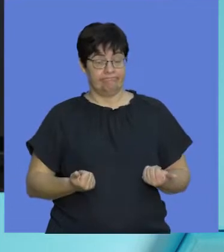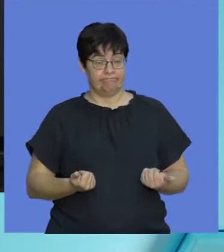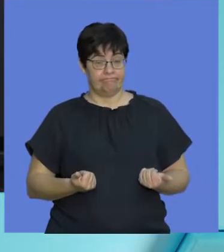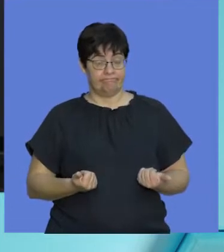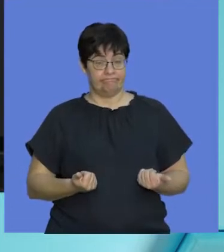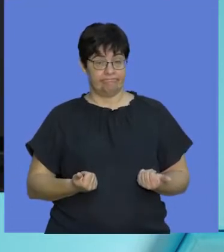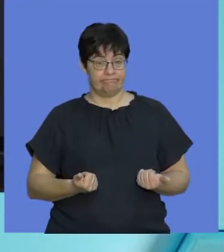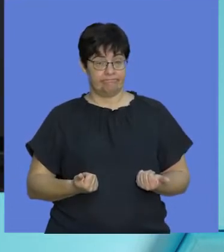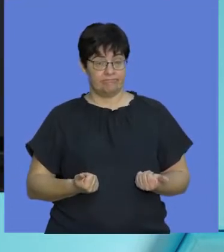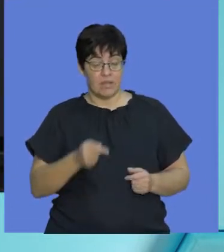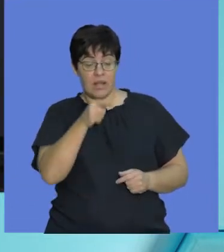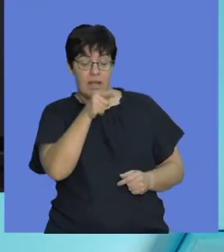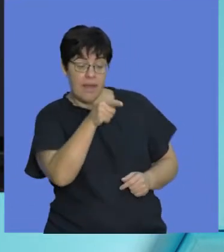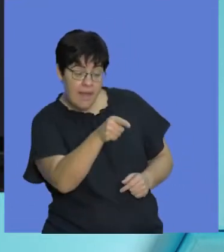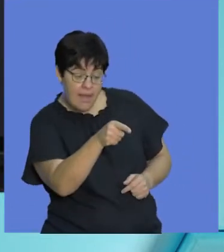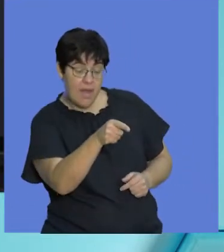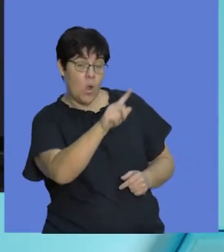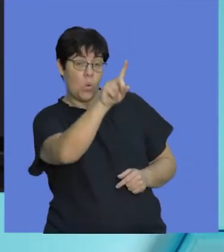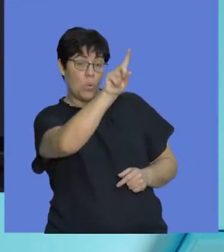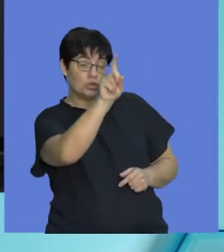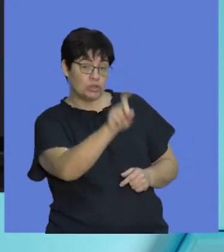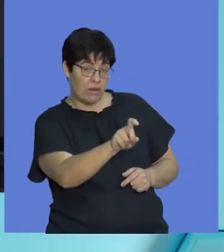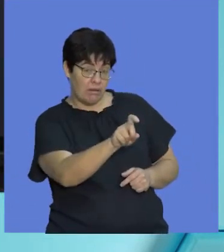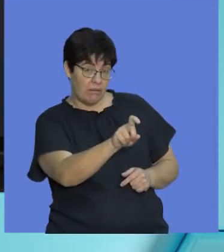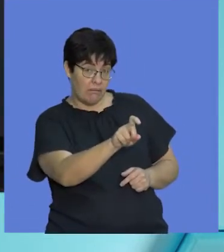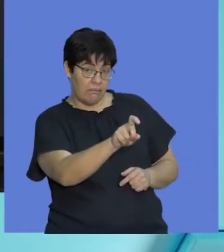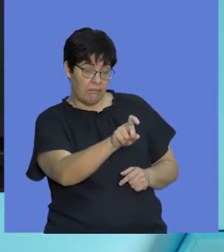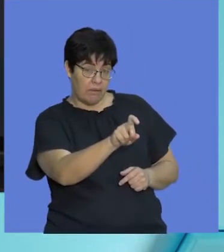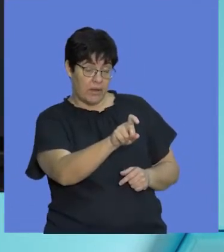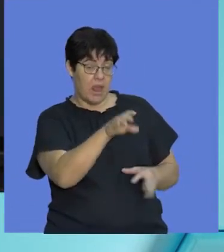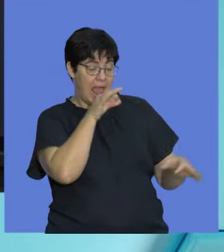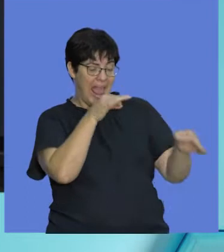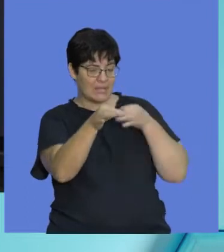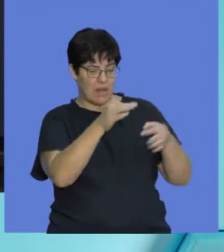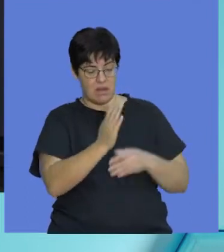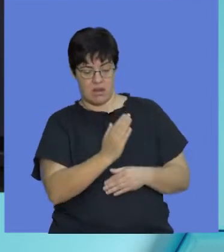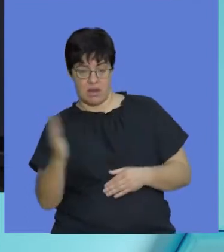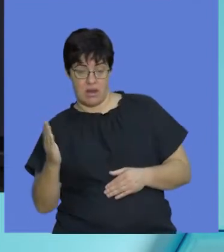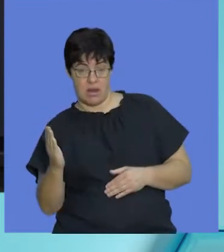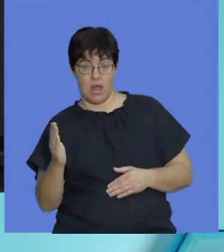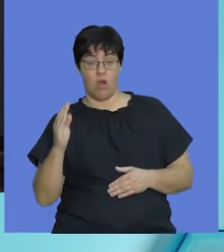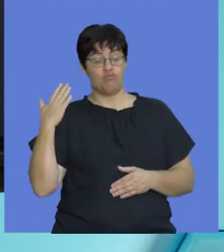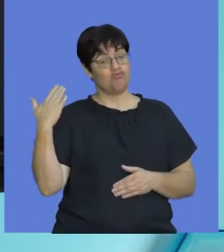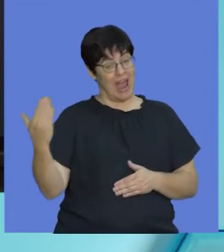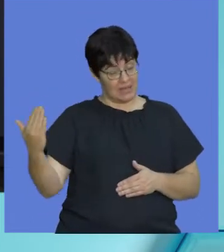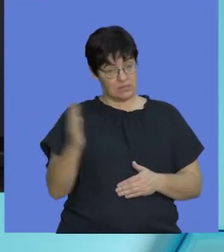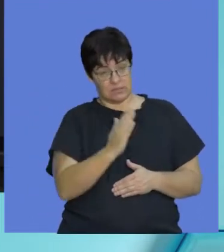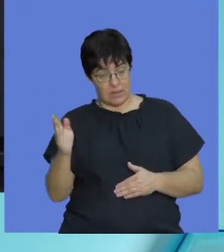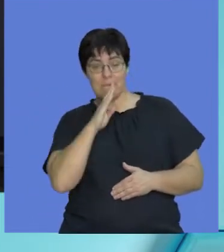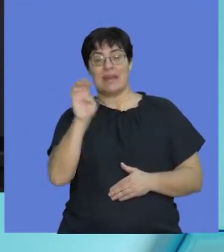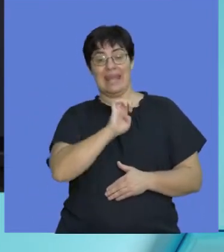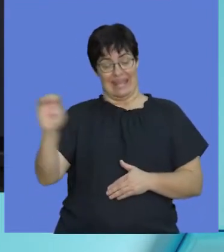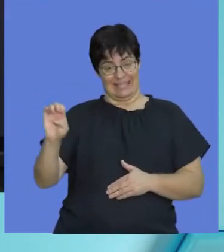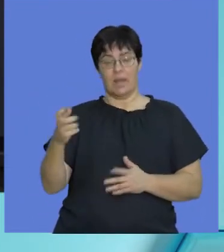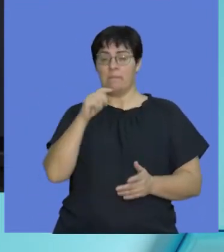know. If they describe the object going to the right as being to the east, then